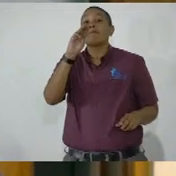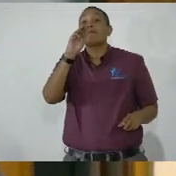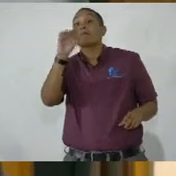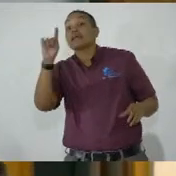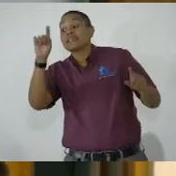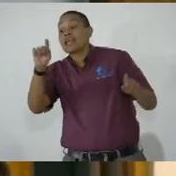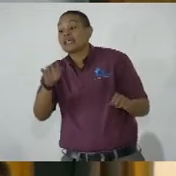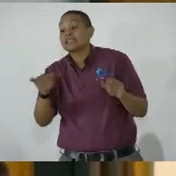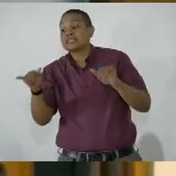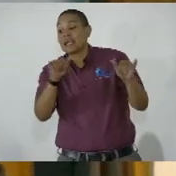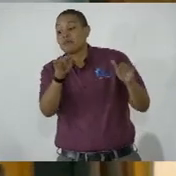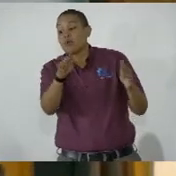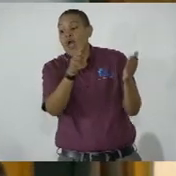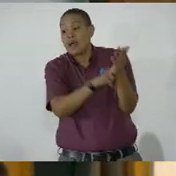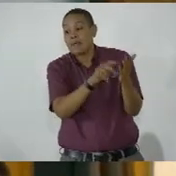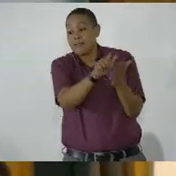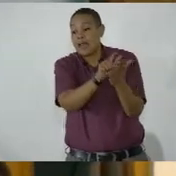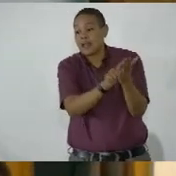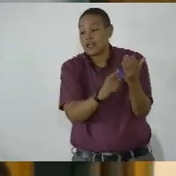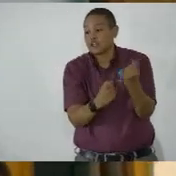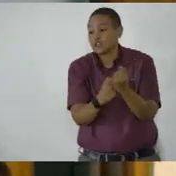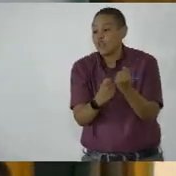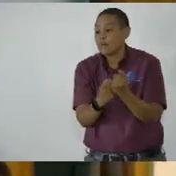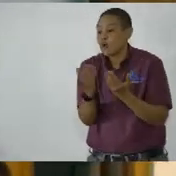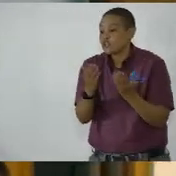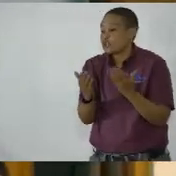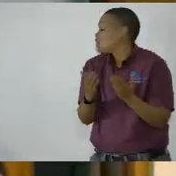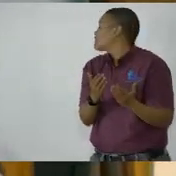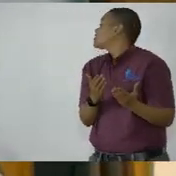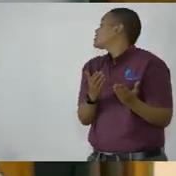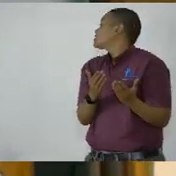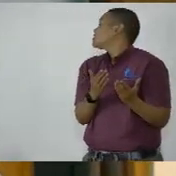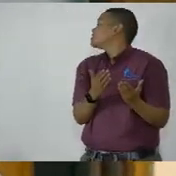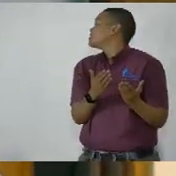to that applied by legal aid services. And Madam Speaker,